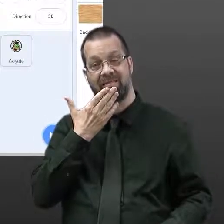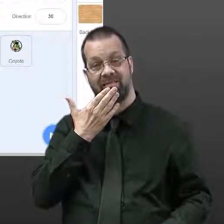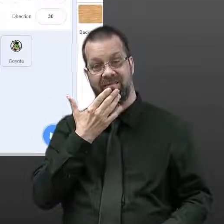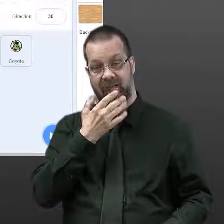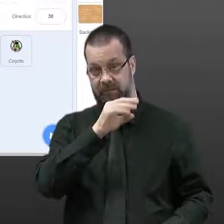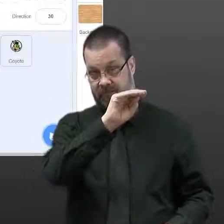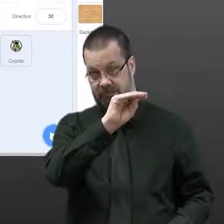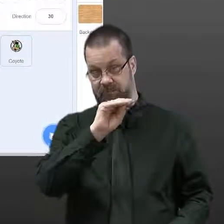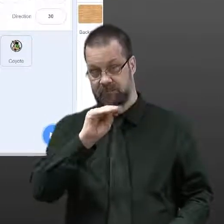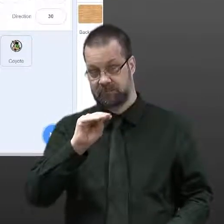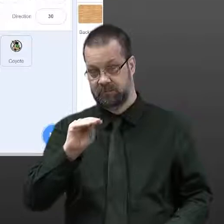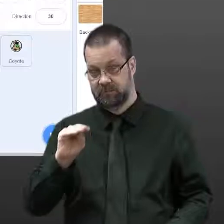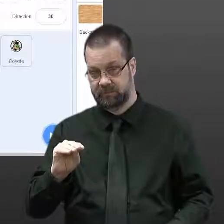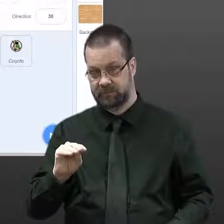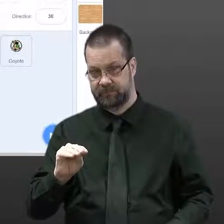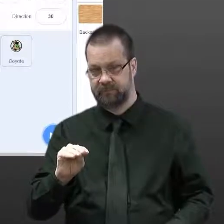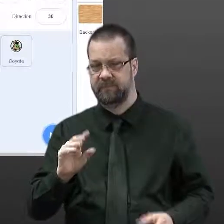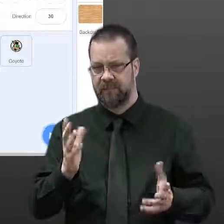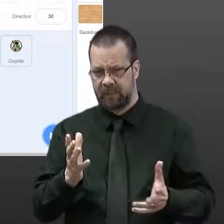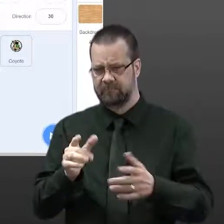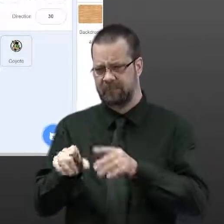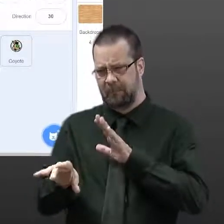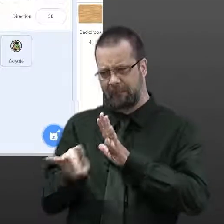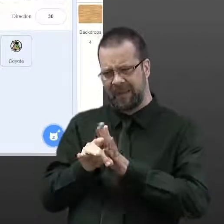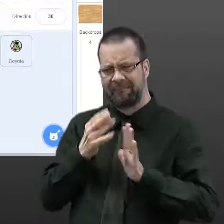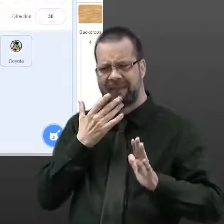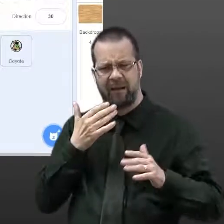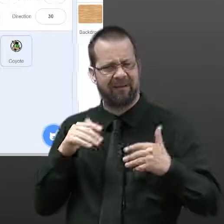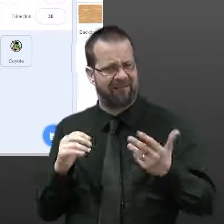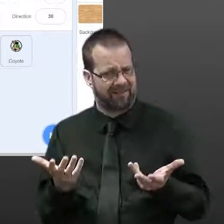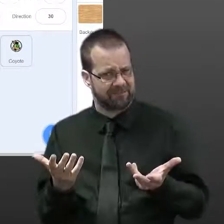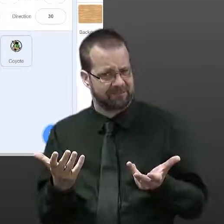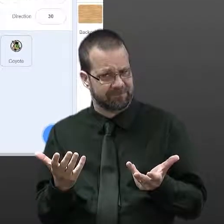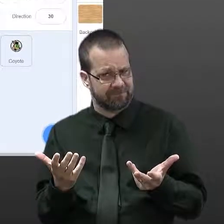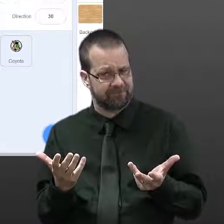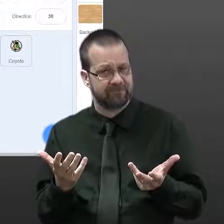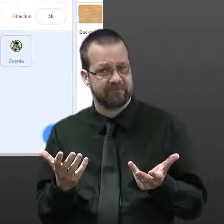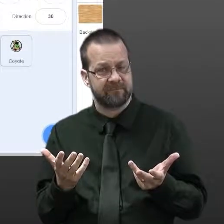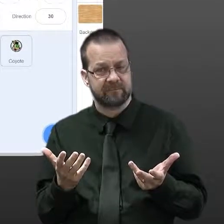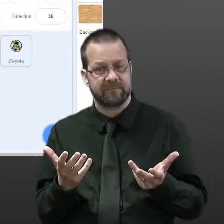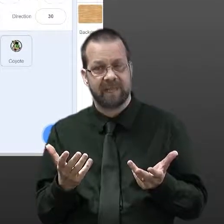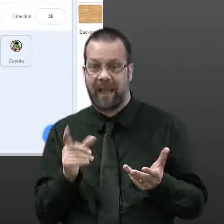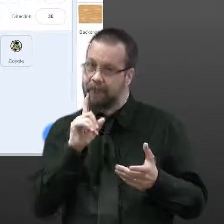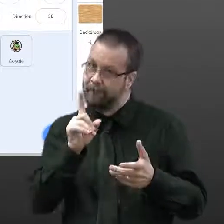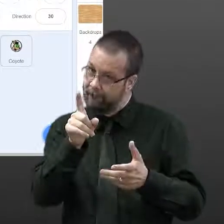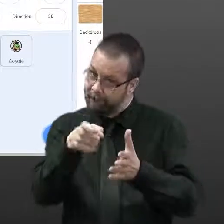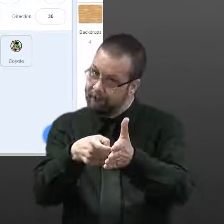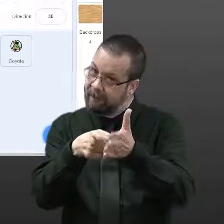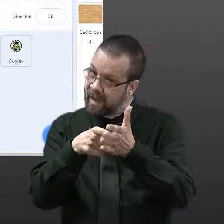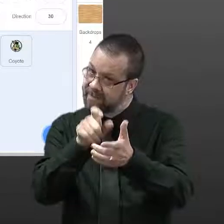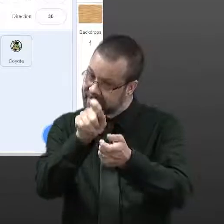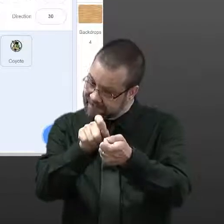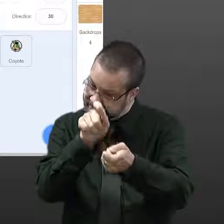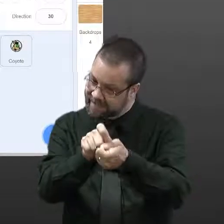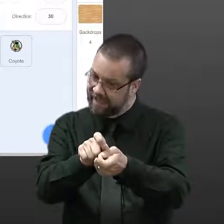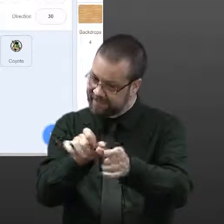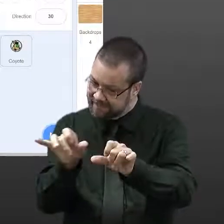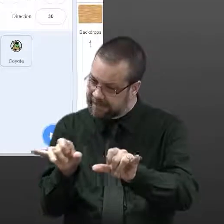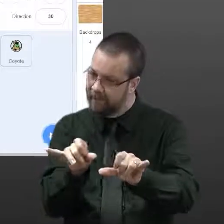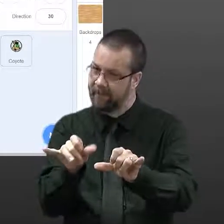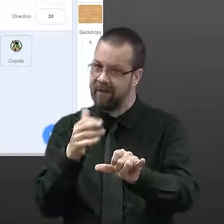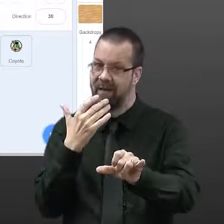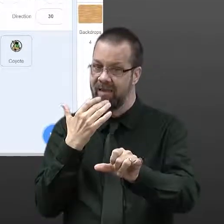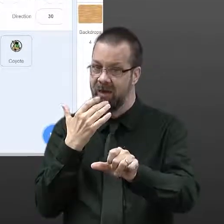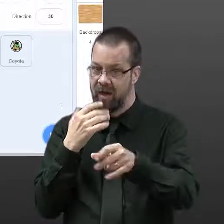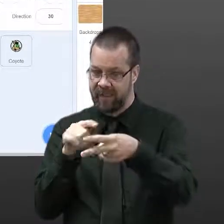a color. So there's a couple different ways you can check for this color. It does have to be the exact